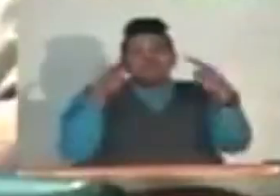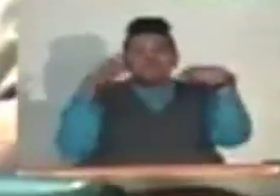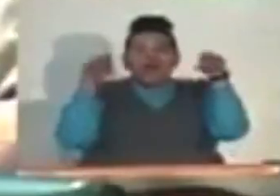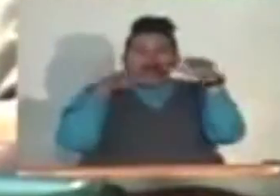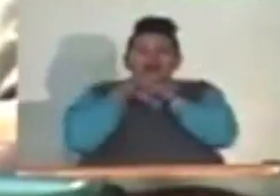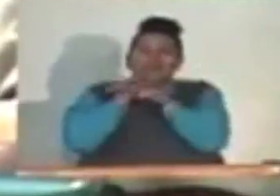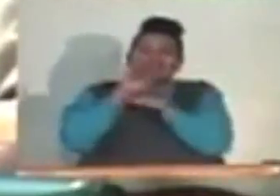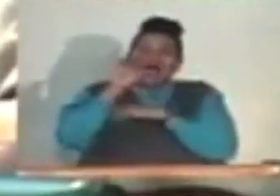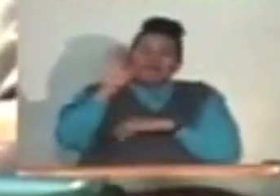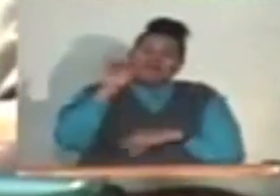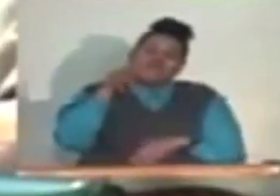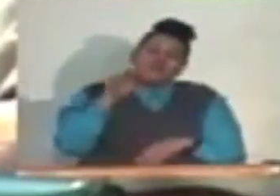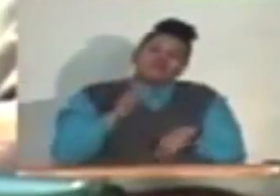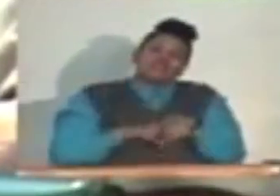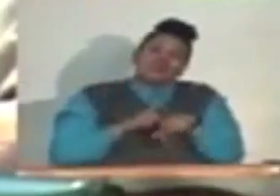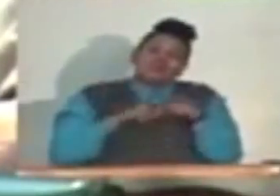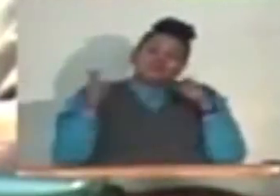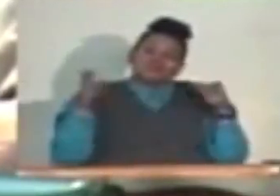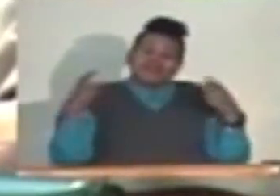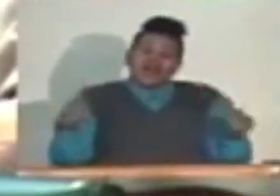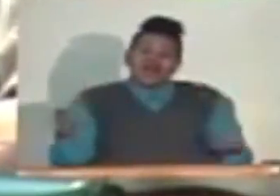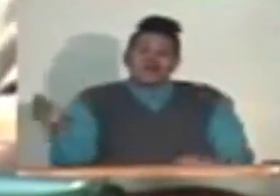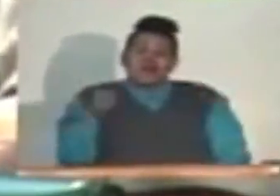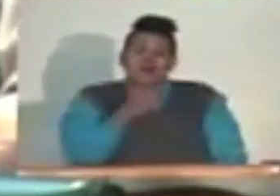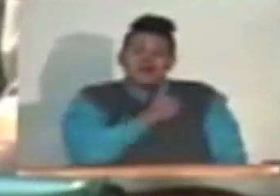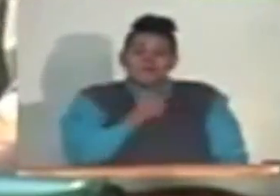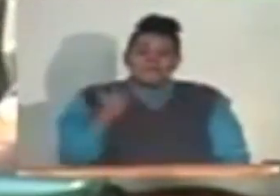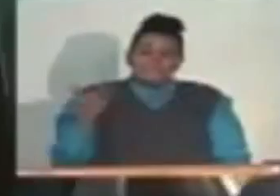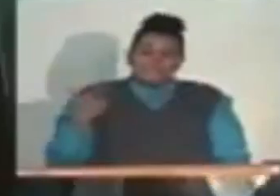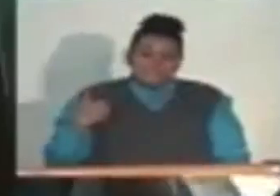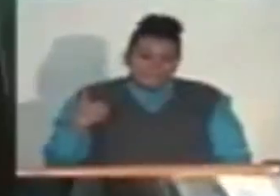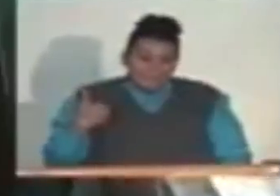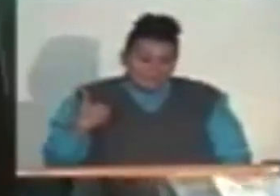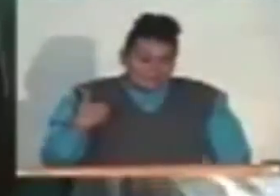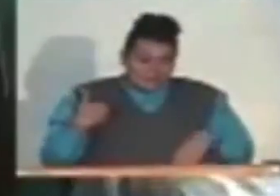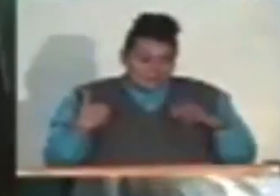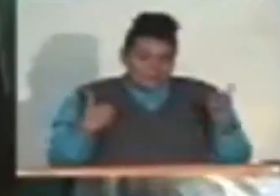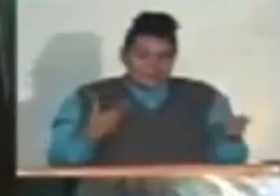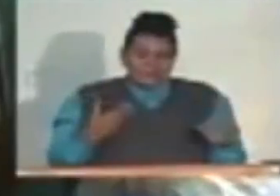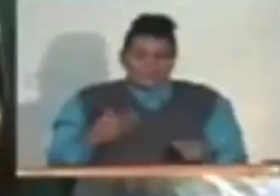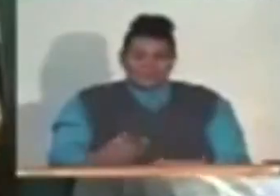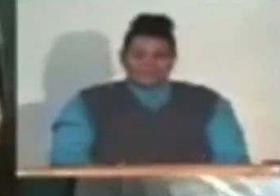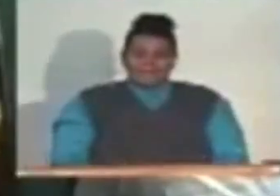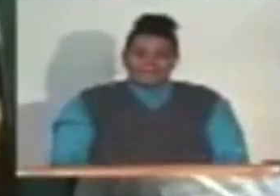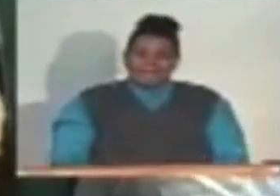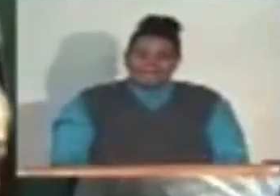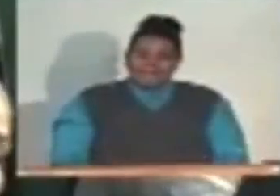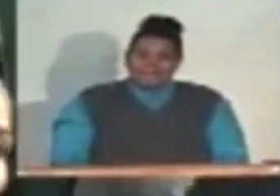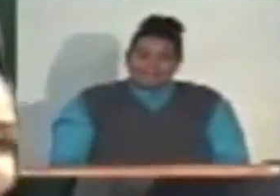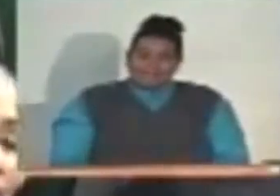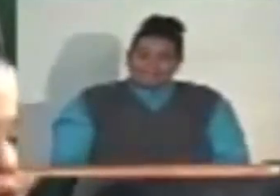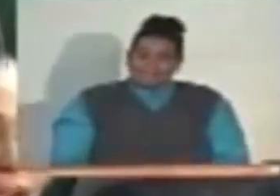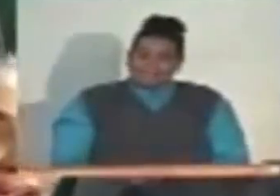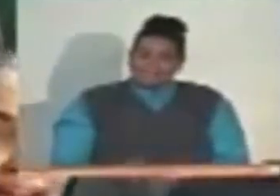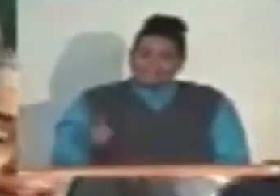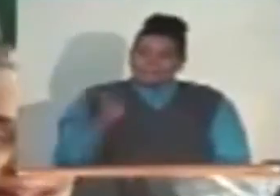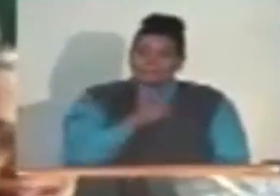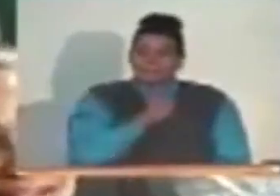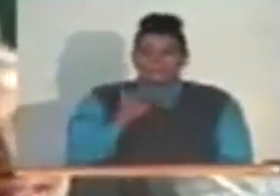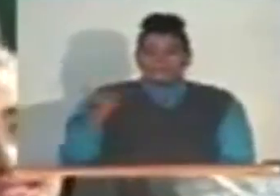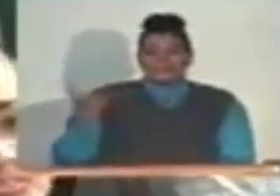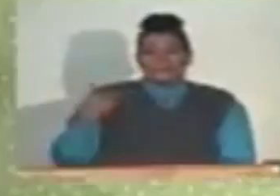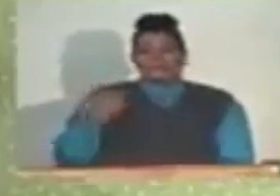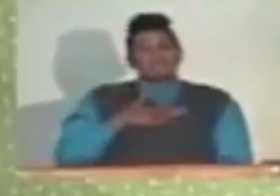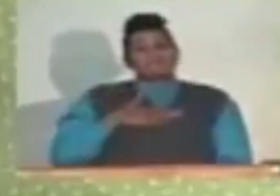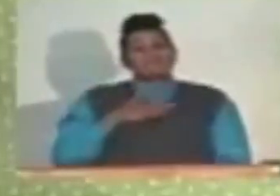All members on this side, please allow the speaker to address. Allow the